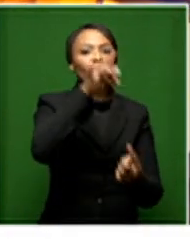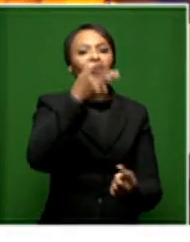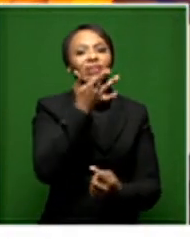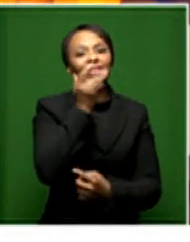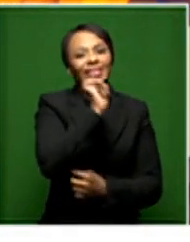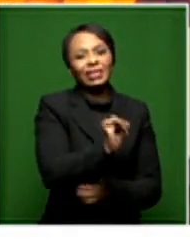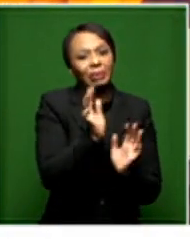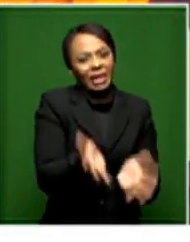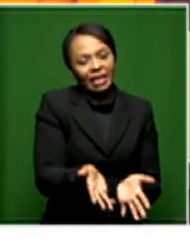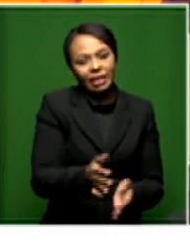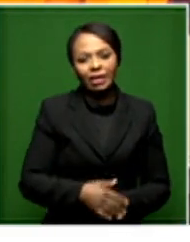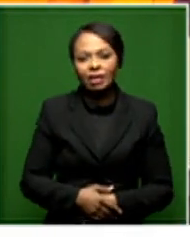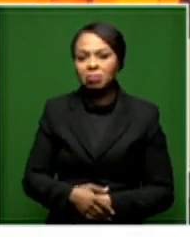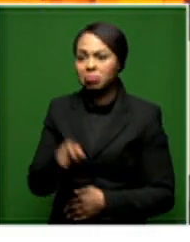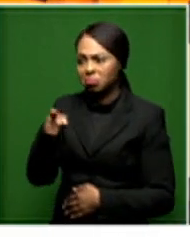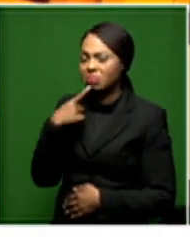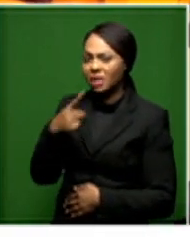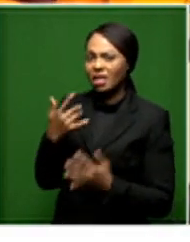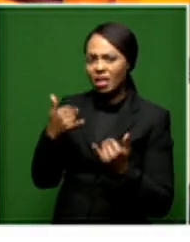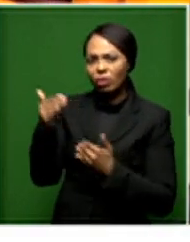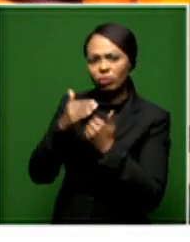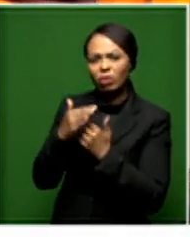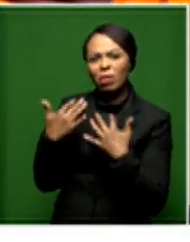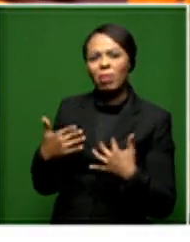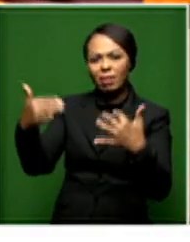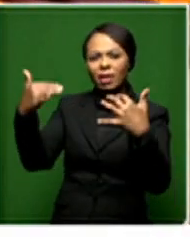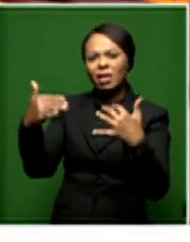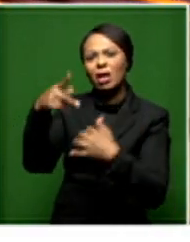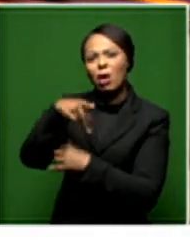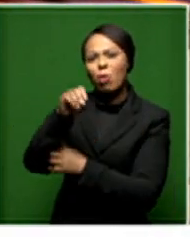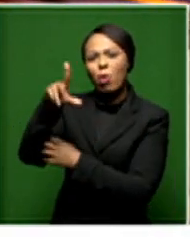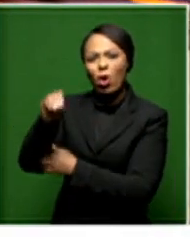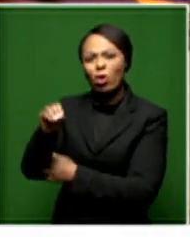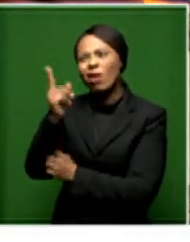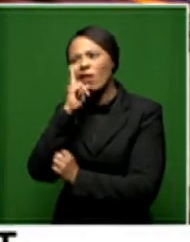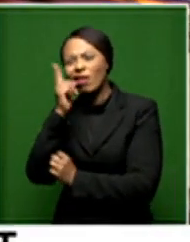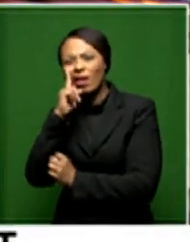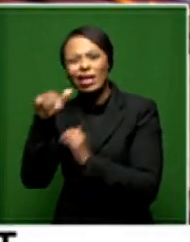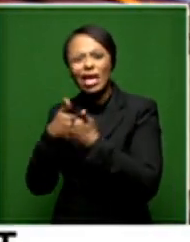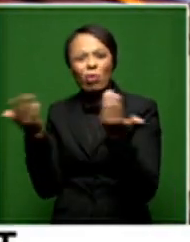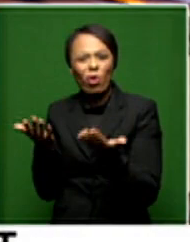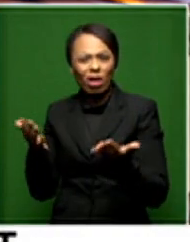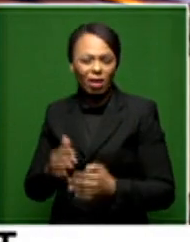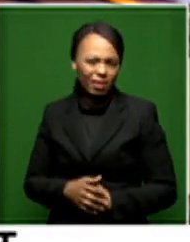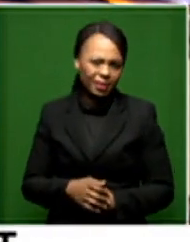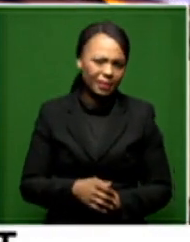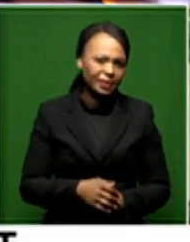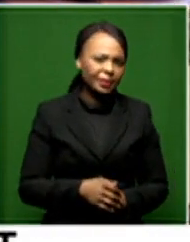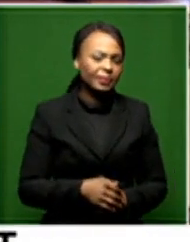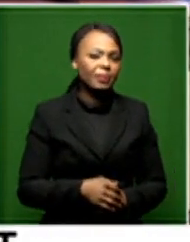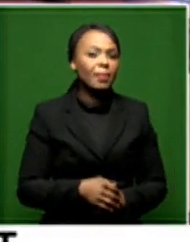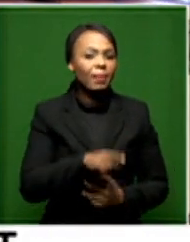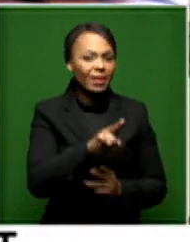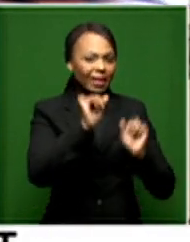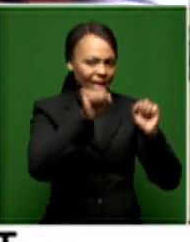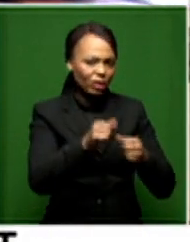I understand that the event is closed to the public. So where will the polo aficionados be able to view the game? You're right, it is closed to